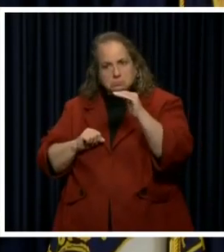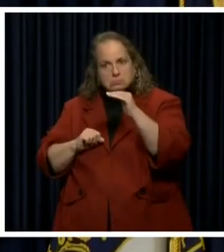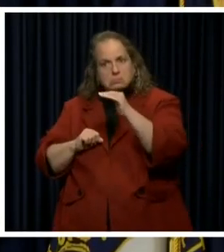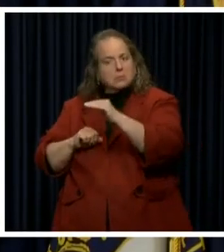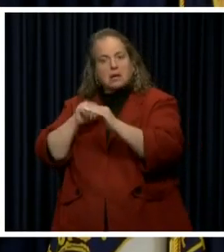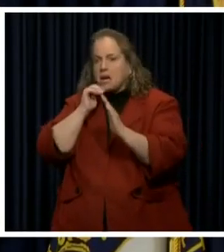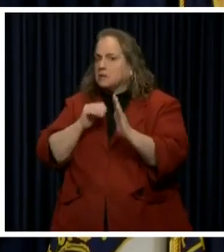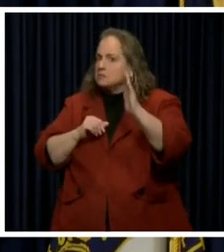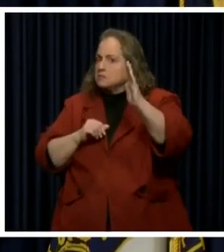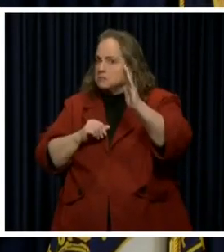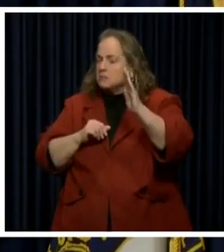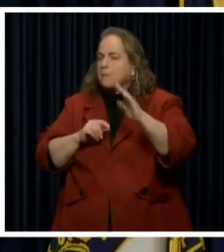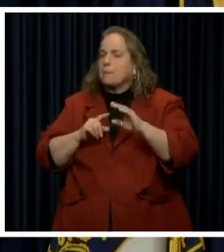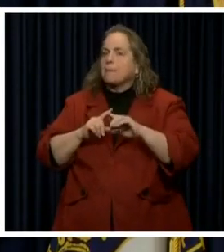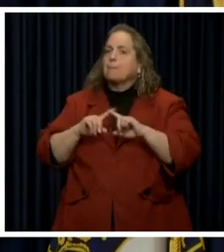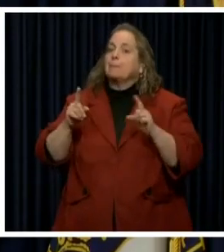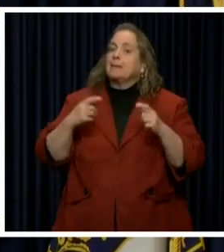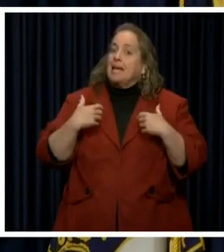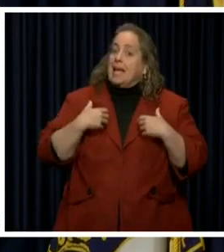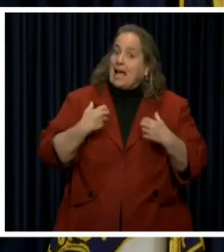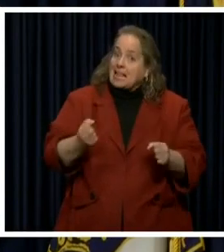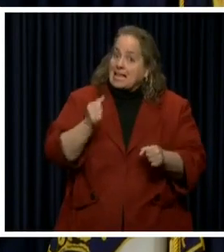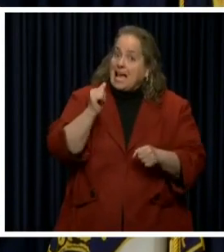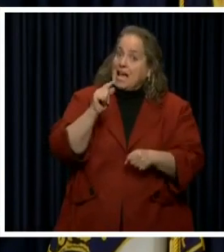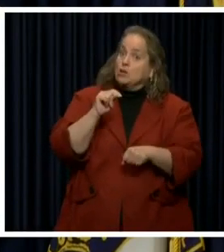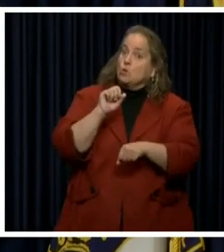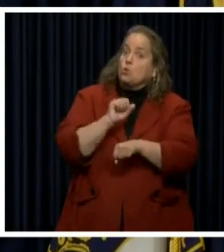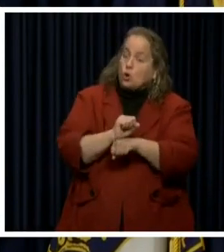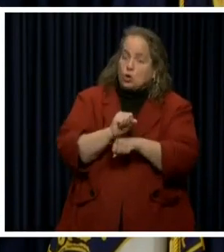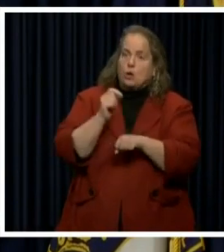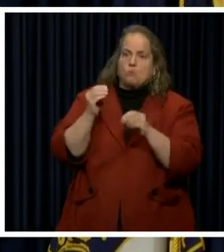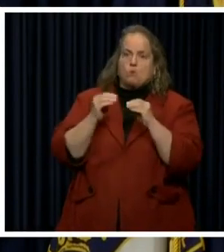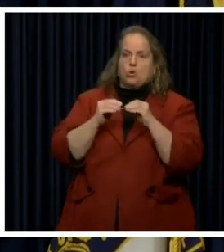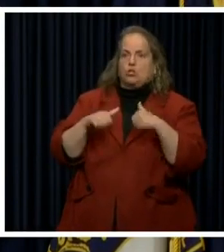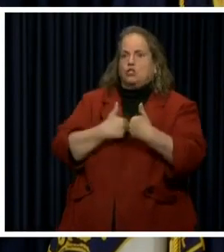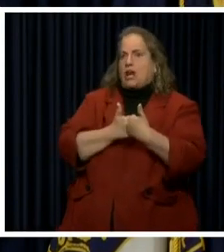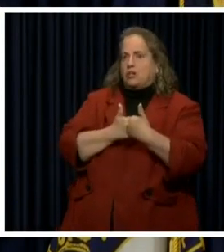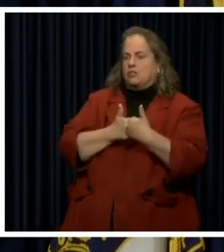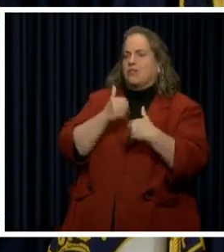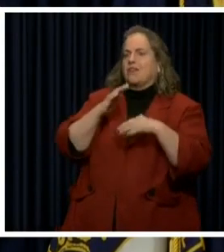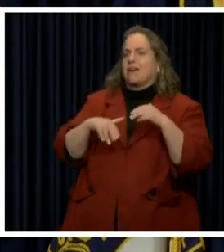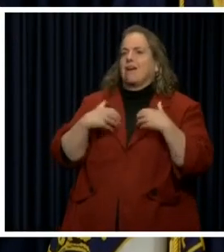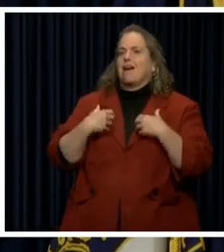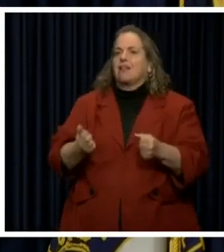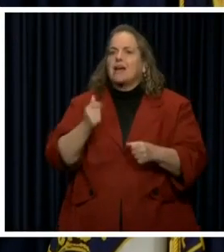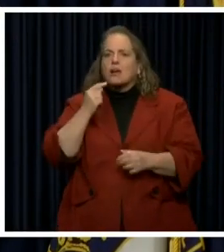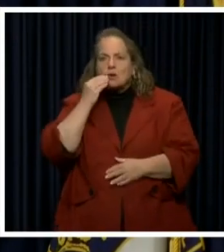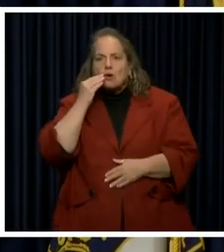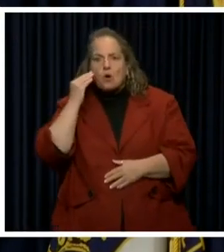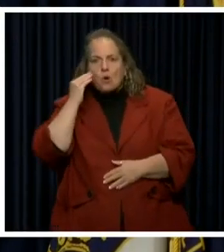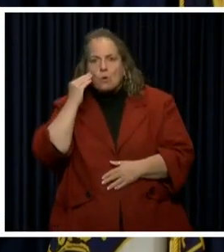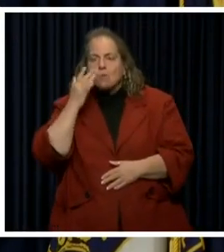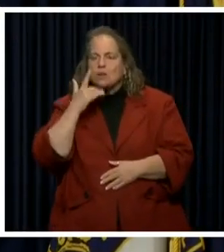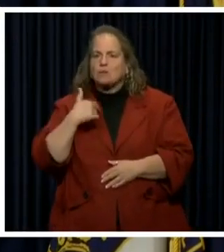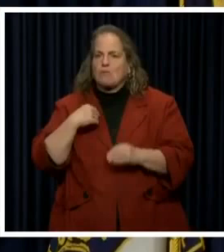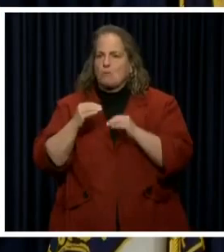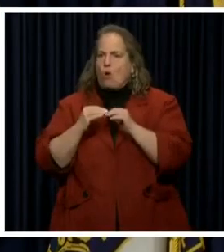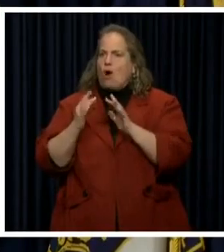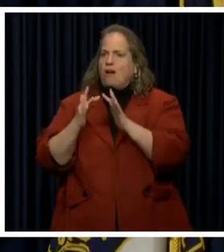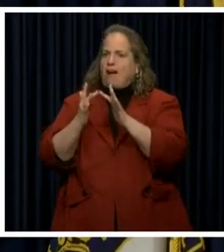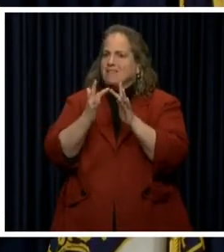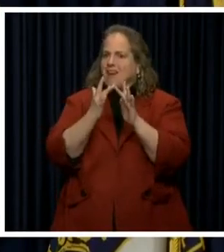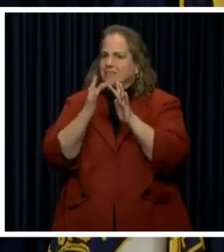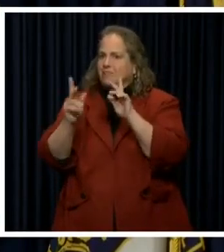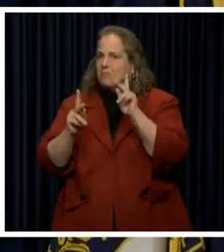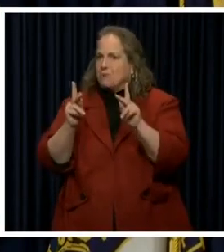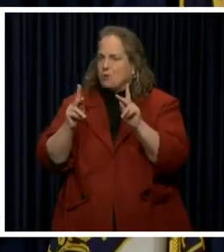pandemic. But being healthy at work is a little more challenging than being healthy at home because we have more contacts and it's a little more